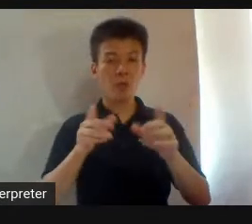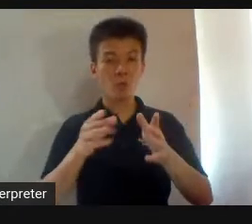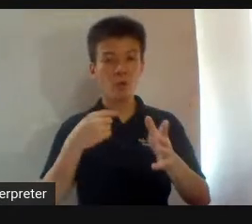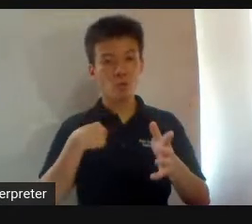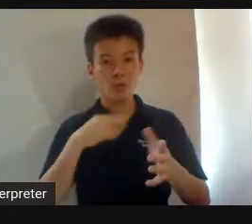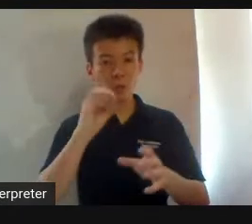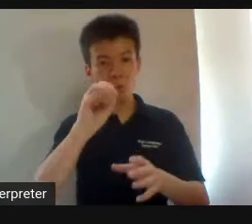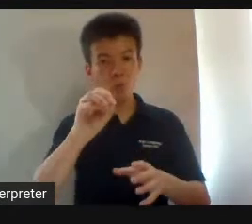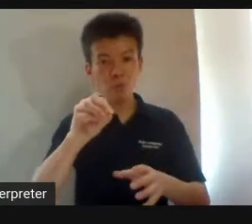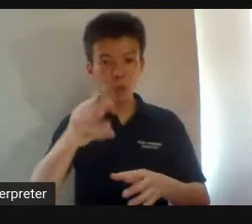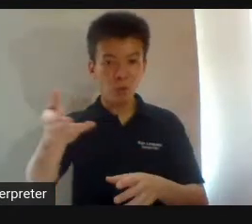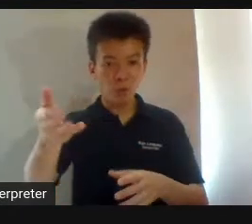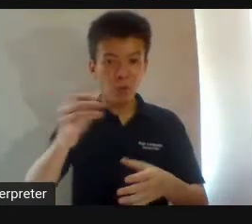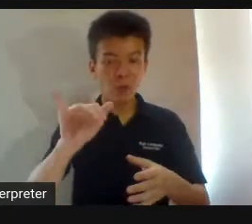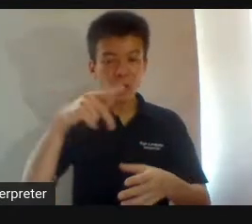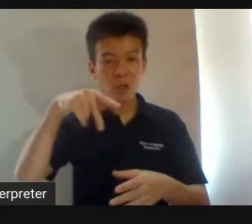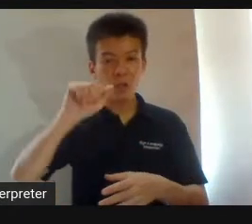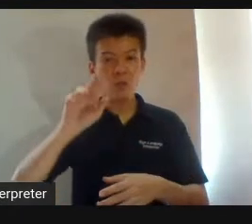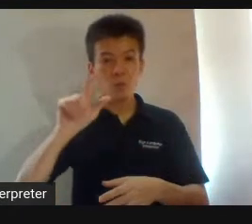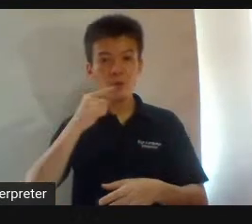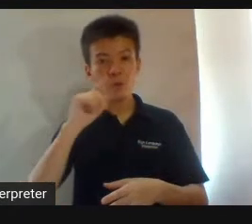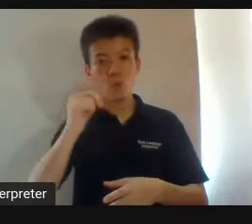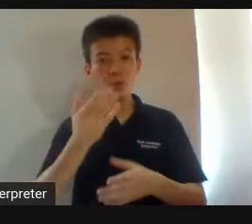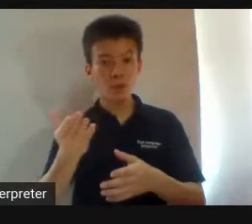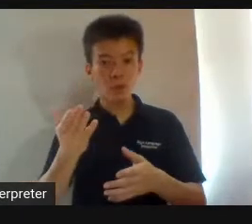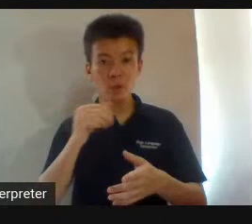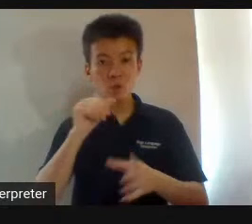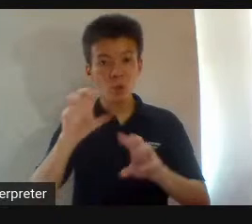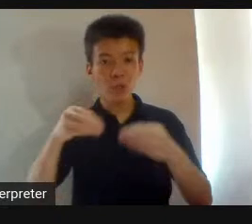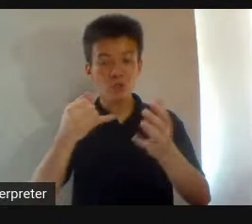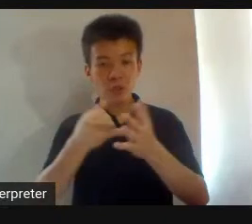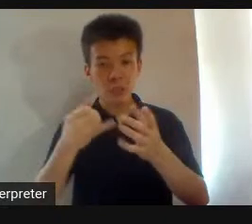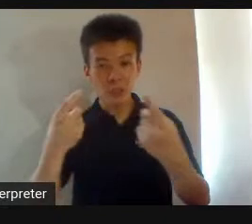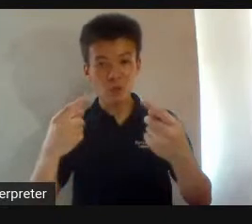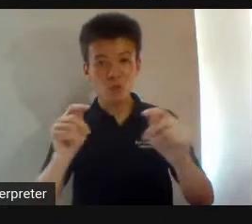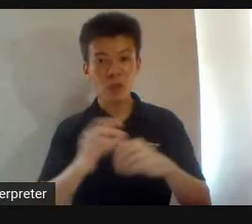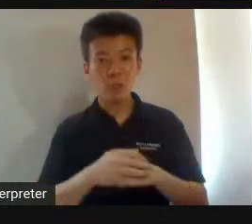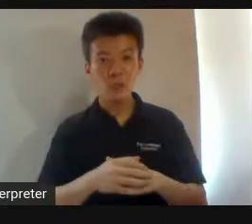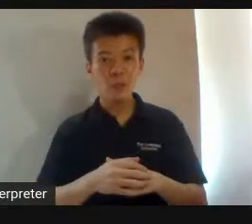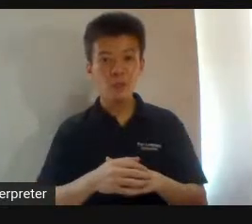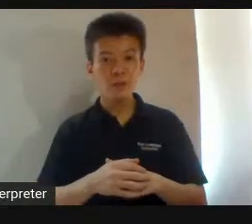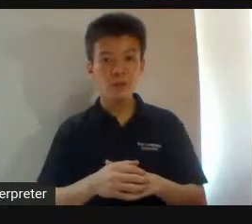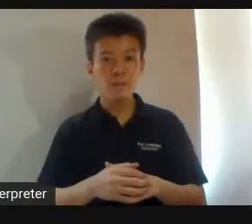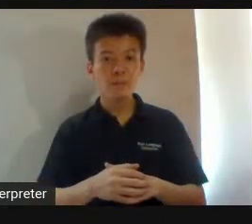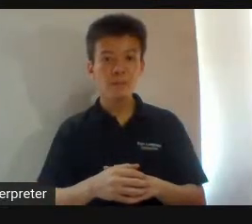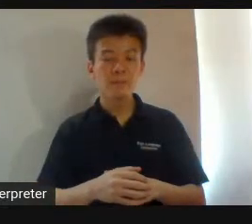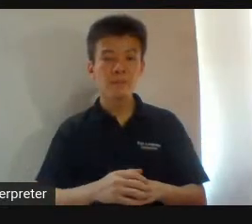put it out there, like Paul said, the only thing is not giving it a try. Yeah.